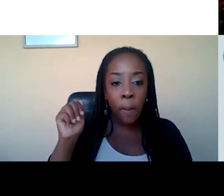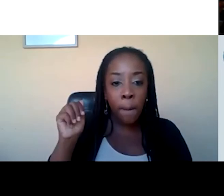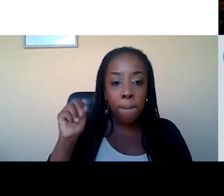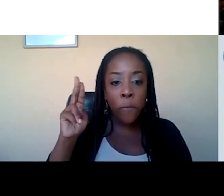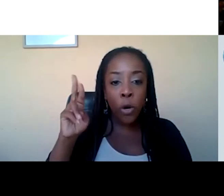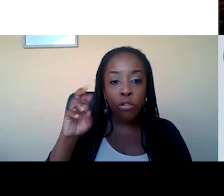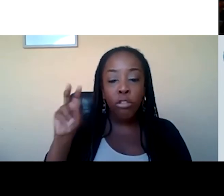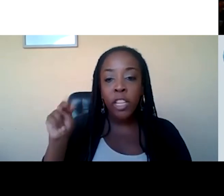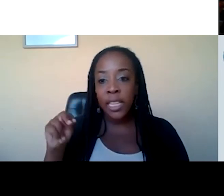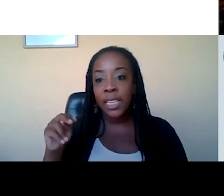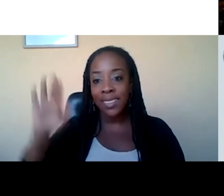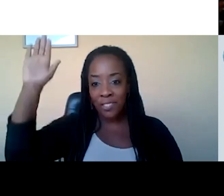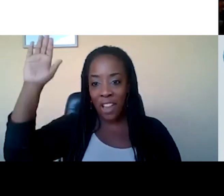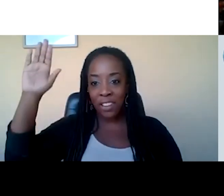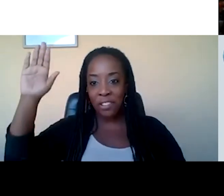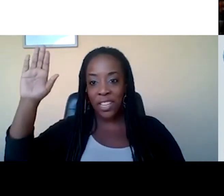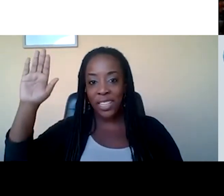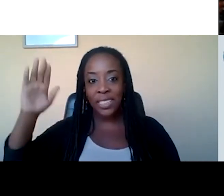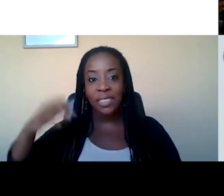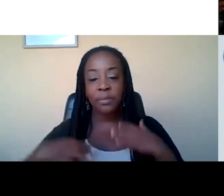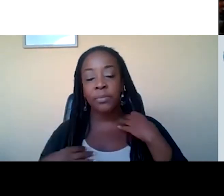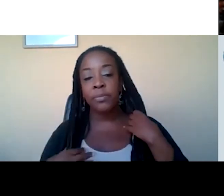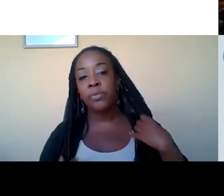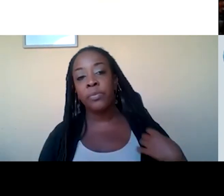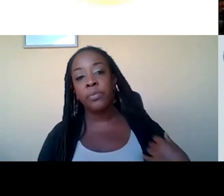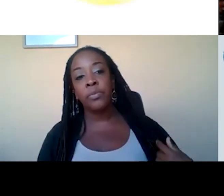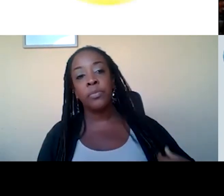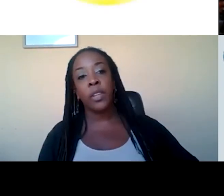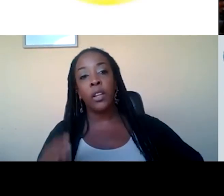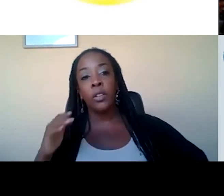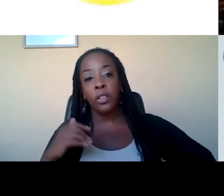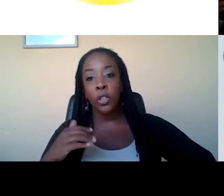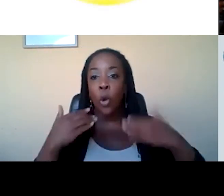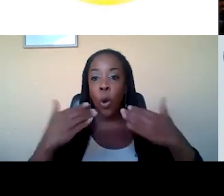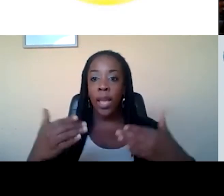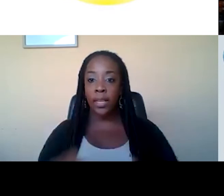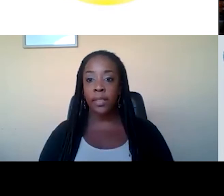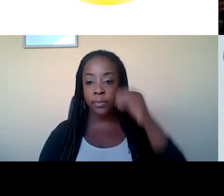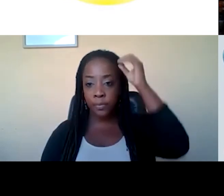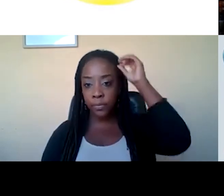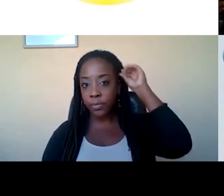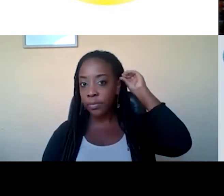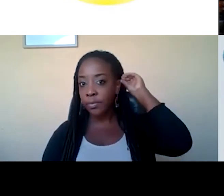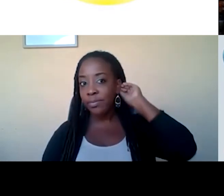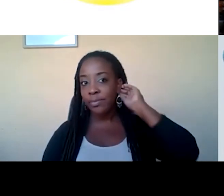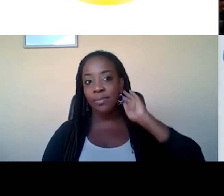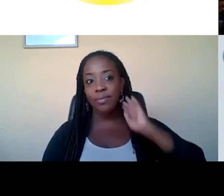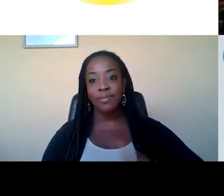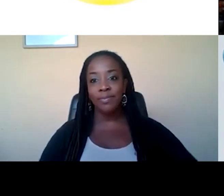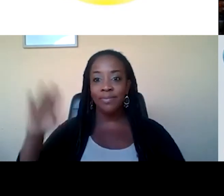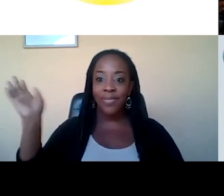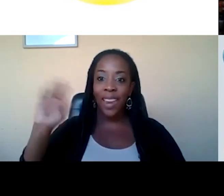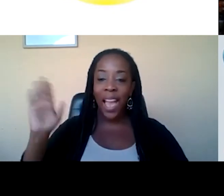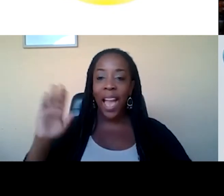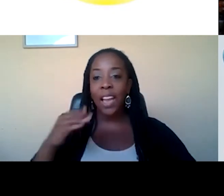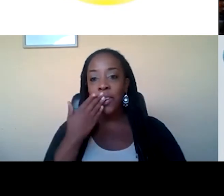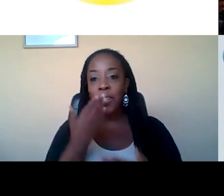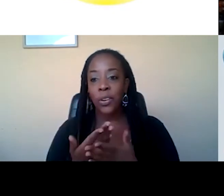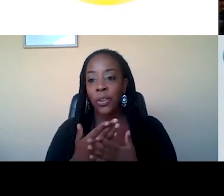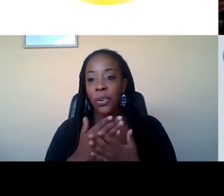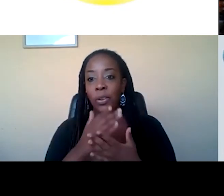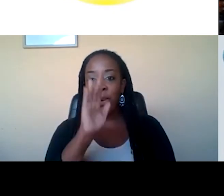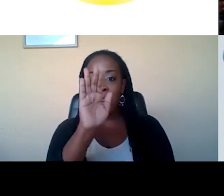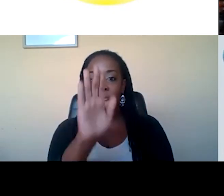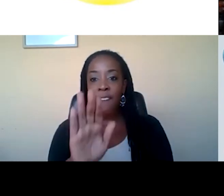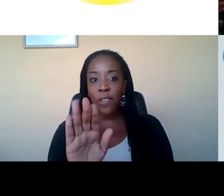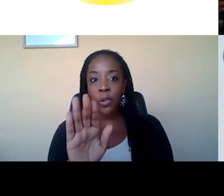So what they will do is they will unmute you. Go ahead, Maureen. Hi, good afternoon. For me, it's